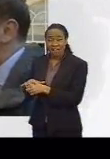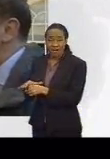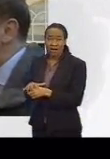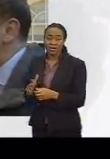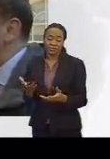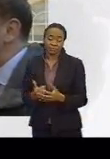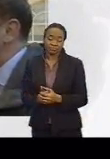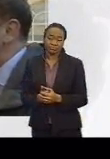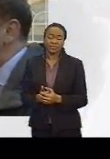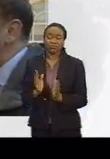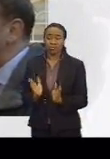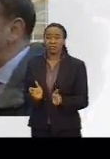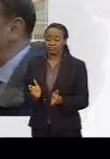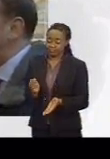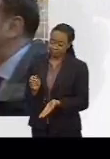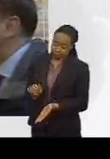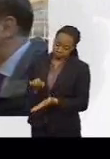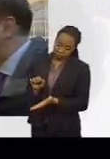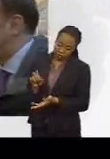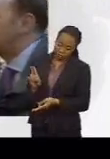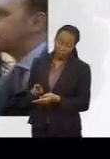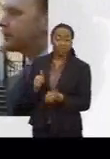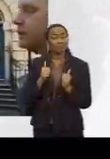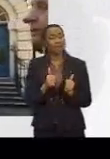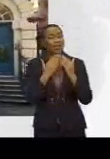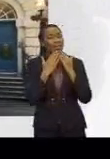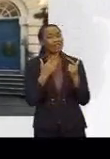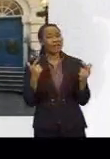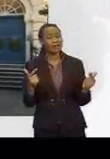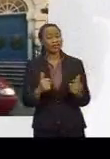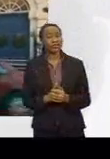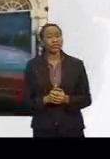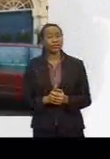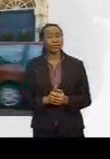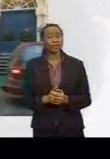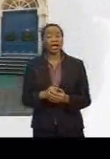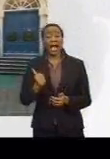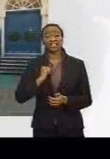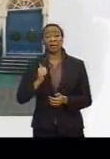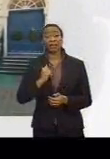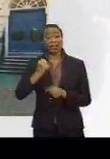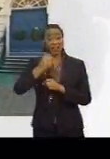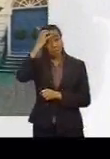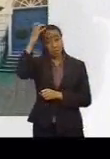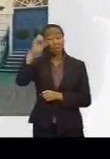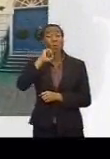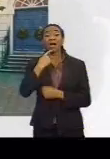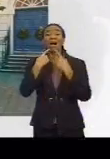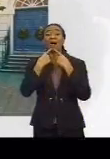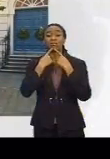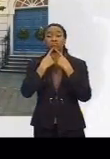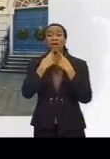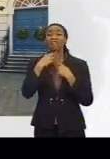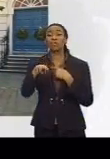as facing some real budget reductions. OK, Keith Best, thank you very much. And that funding announcement expected this afternoon, but this morning we